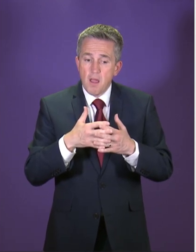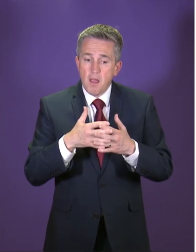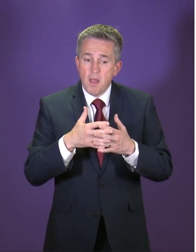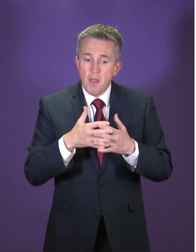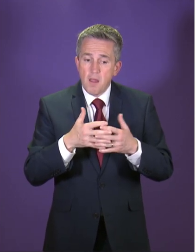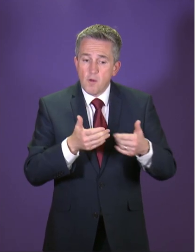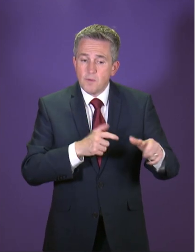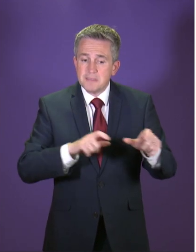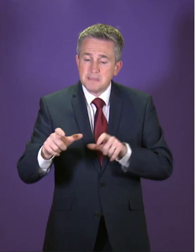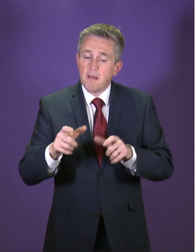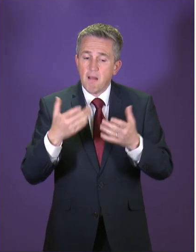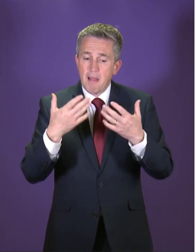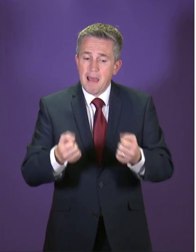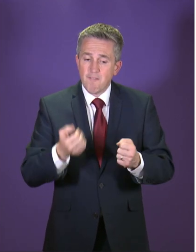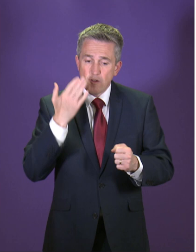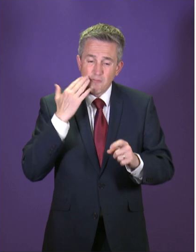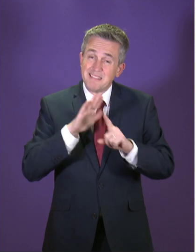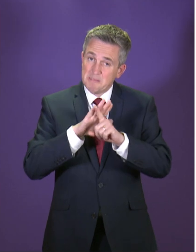shame of racism.